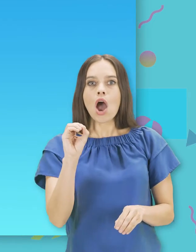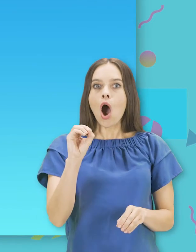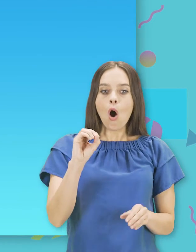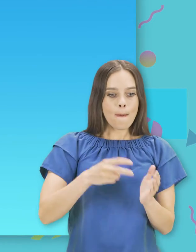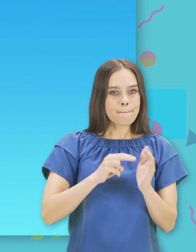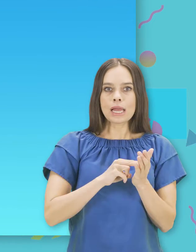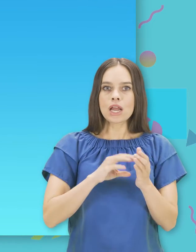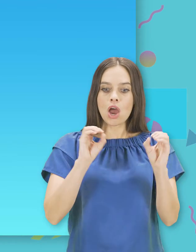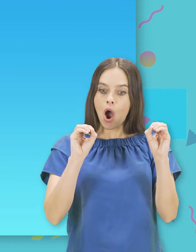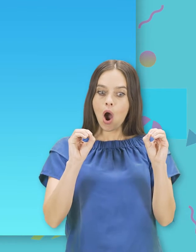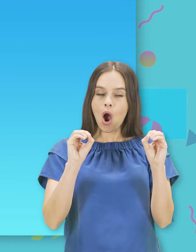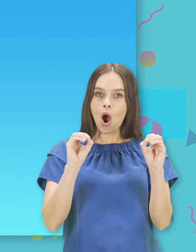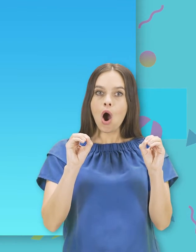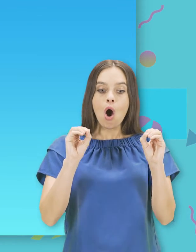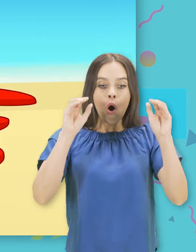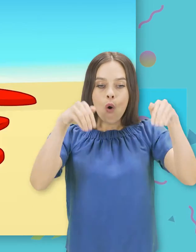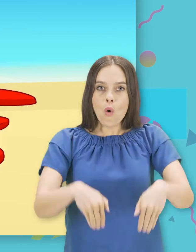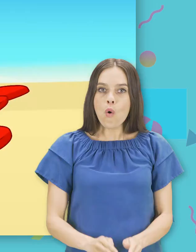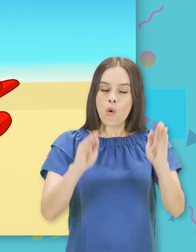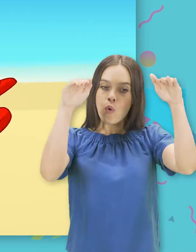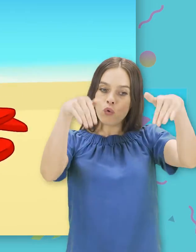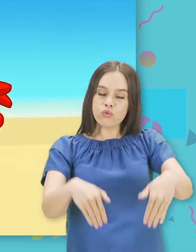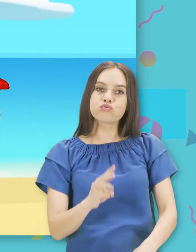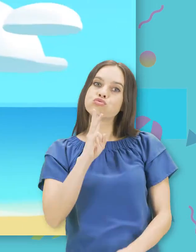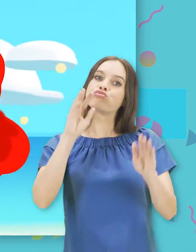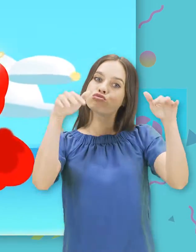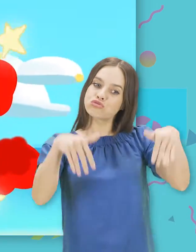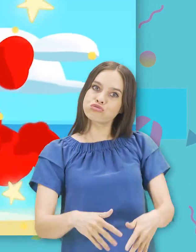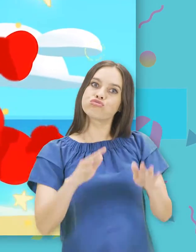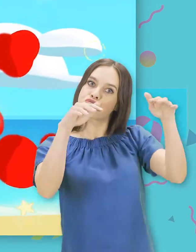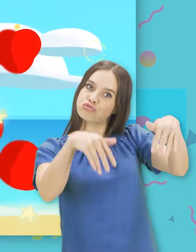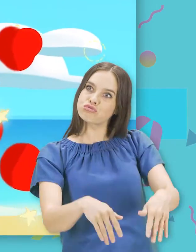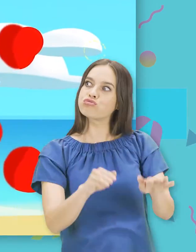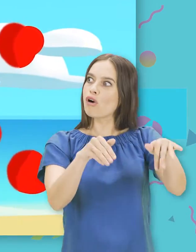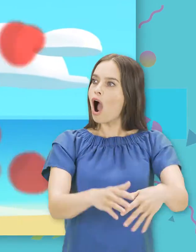Look, Morphle. O of ocean.